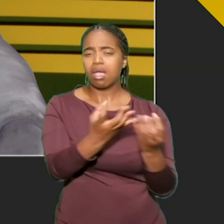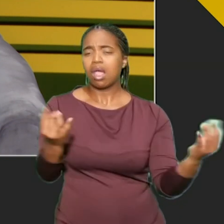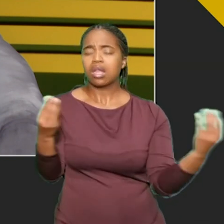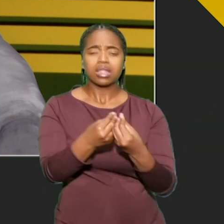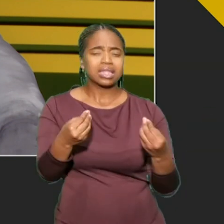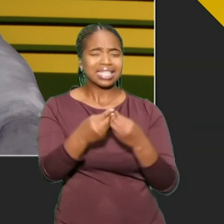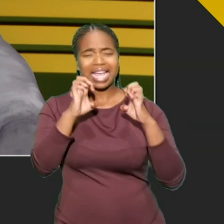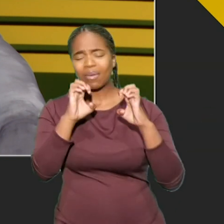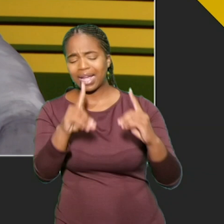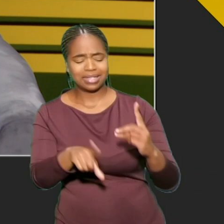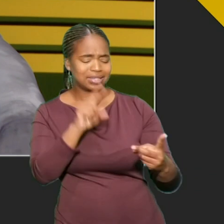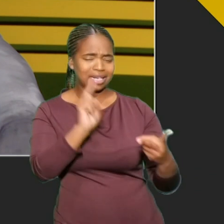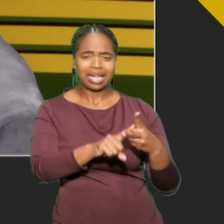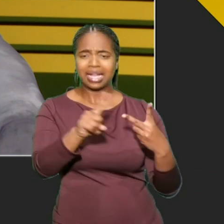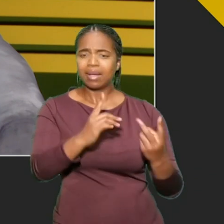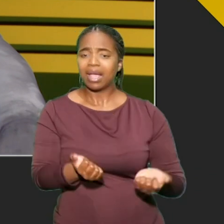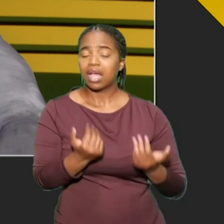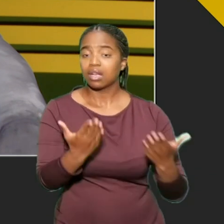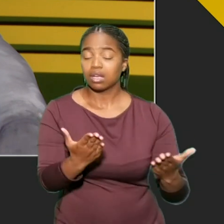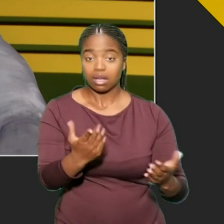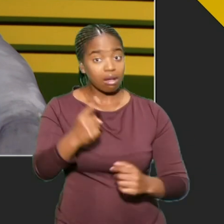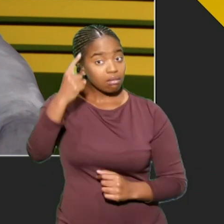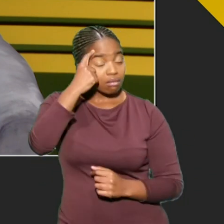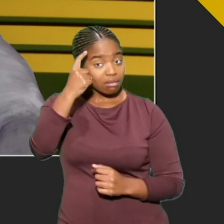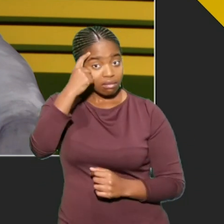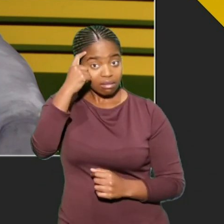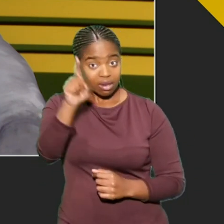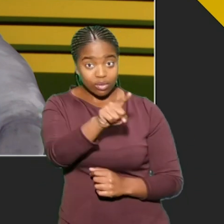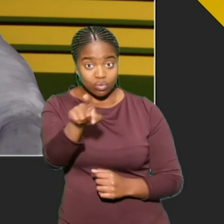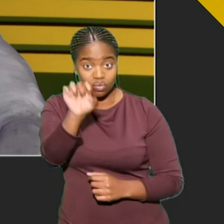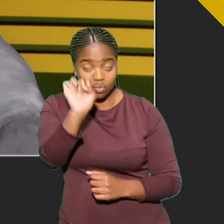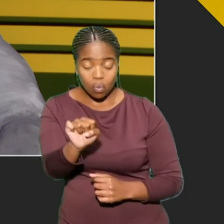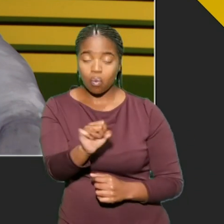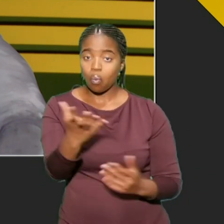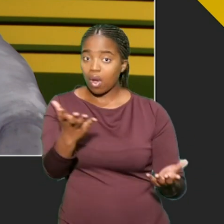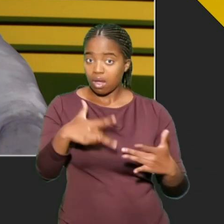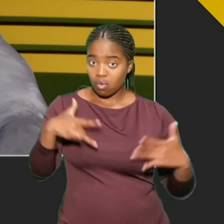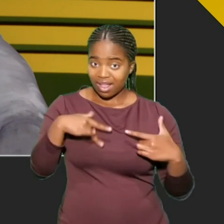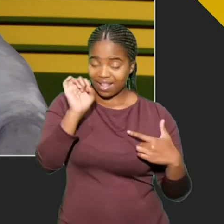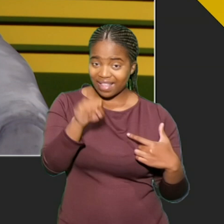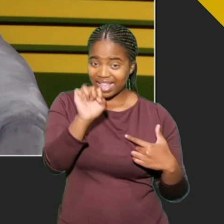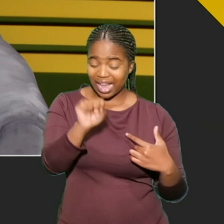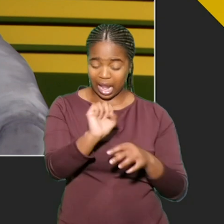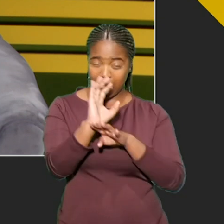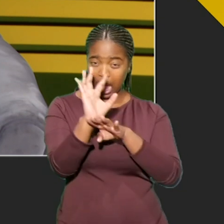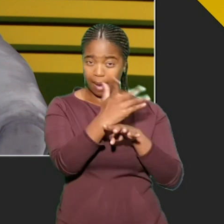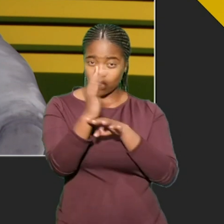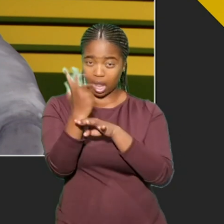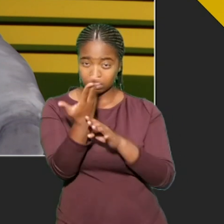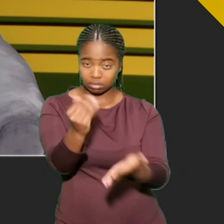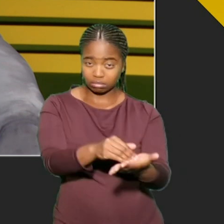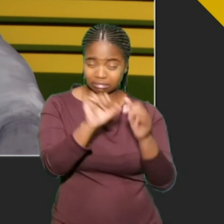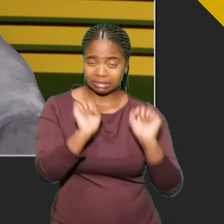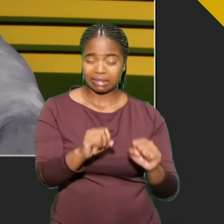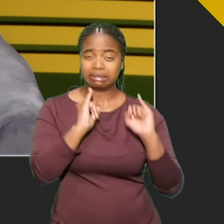be education, whether it be emergency services. Can you imagine? Can an ambulance actually access you in a time